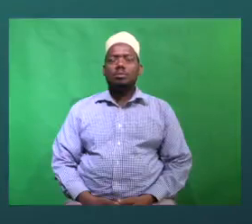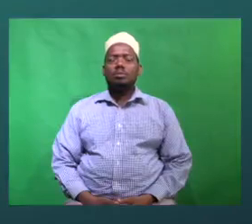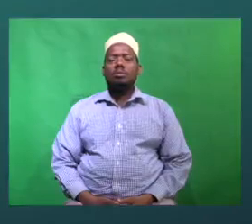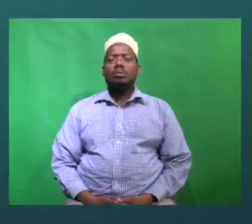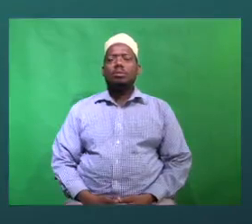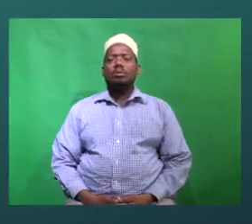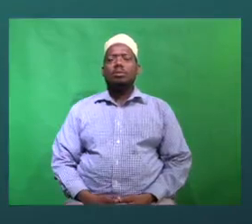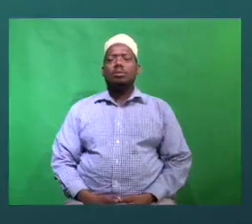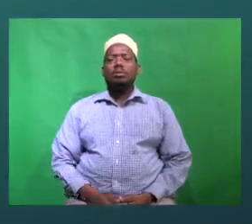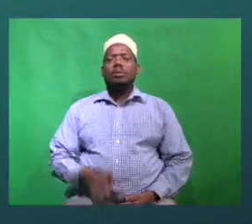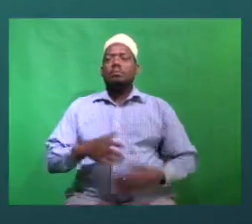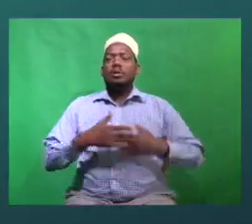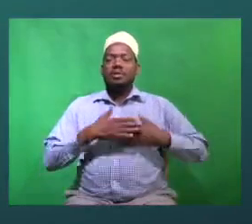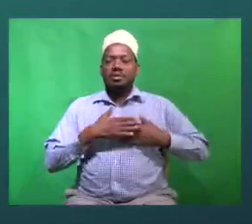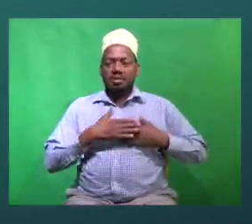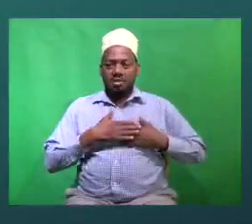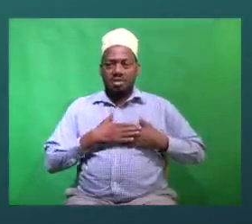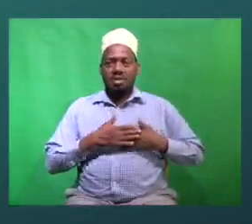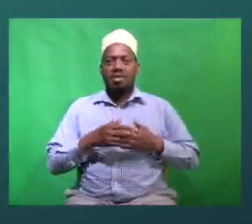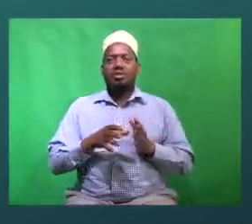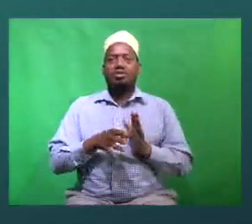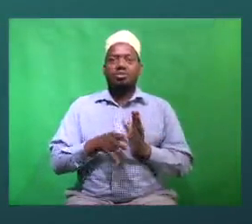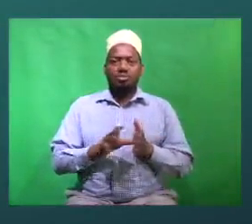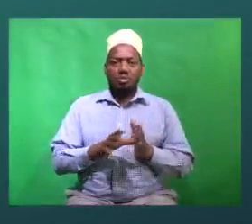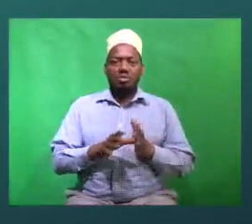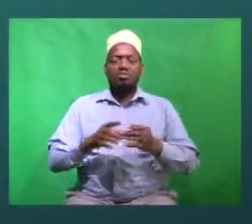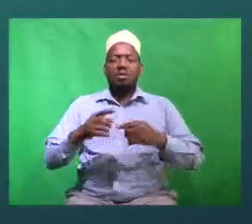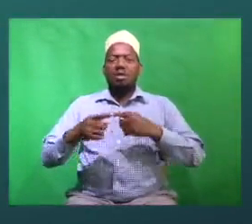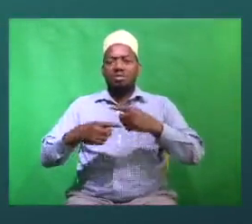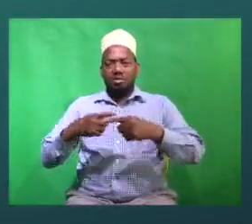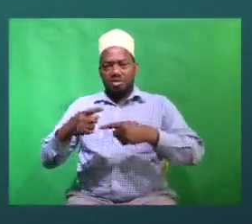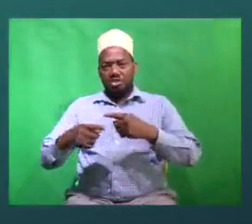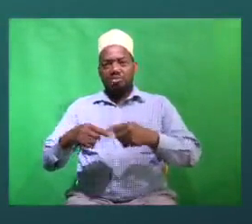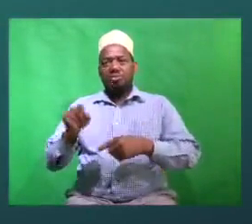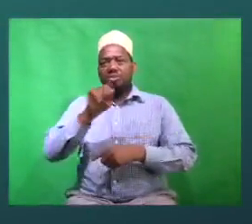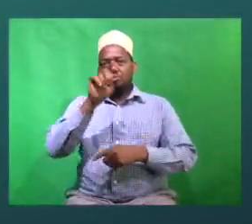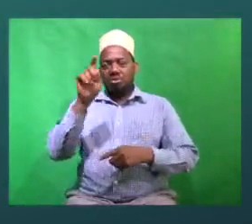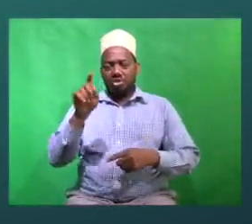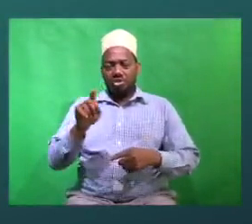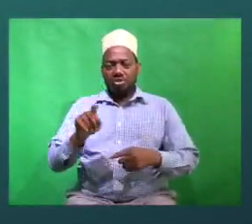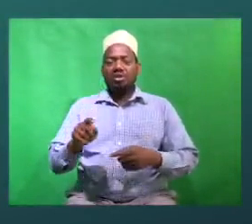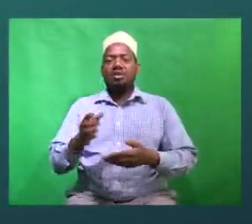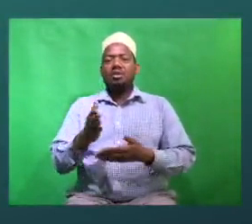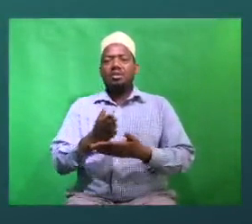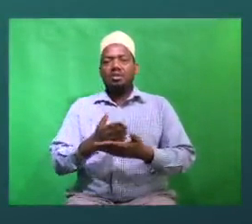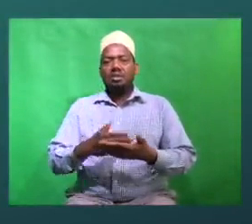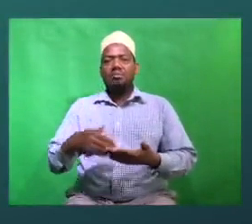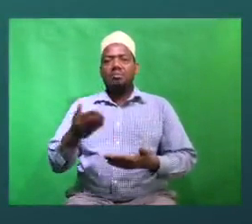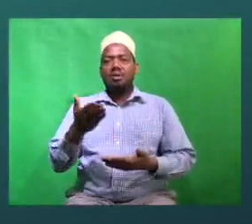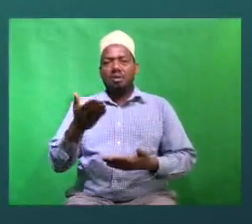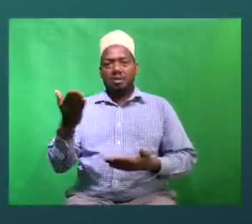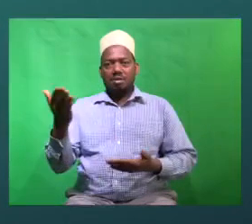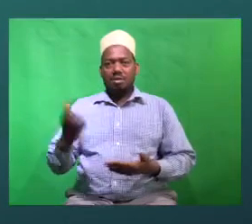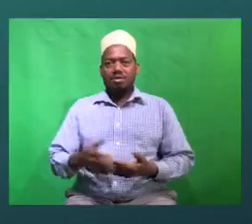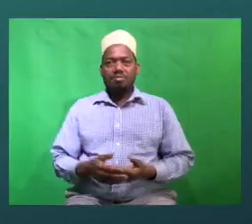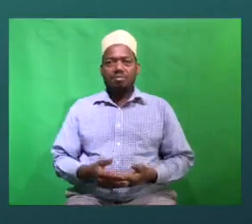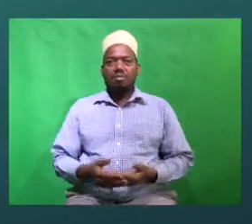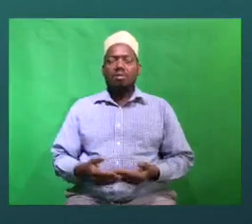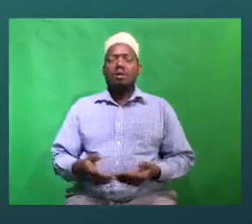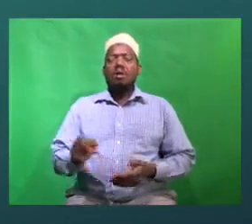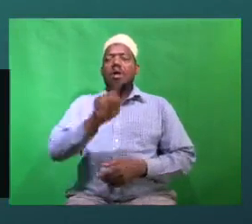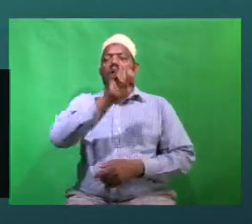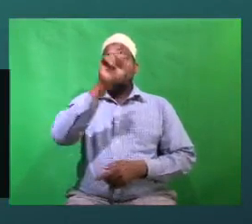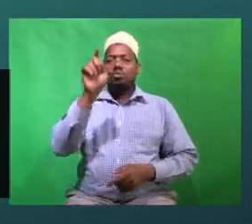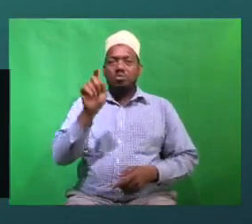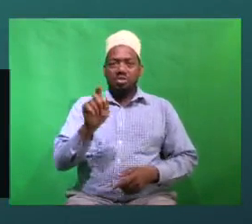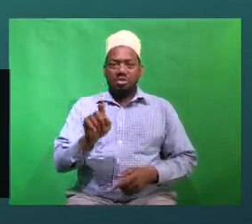My dear student, we continue with the question on another area, as we said before in our lesson. Now,